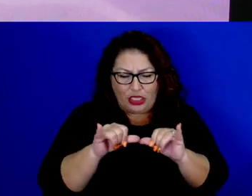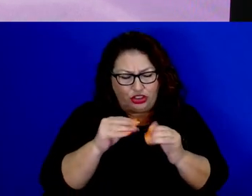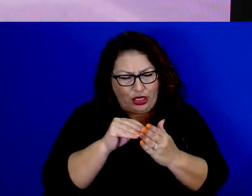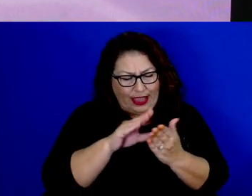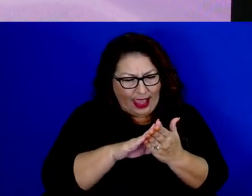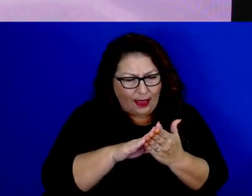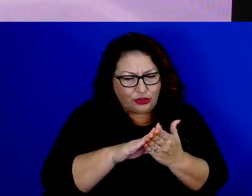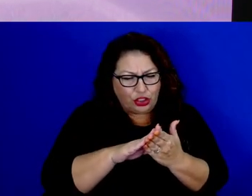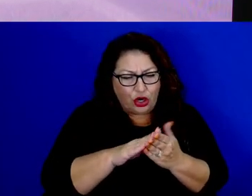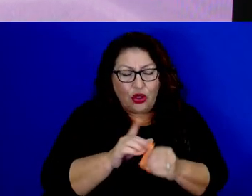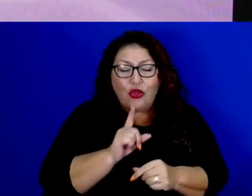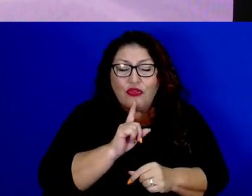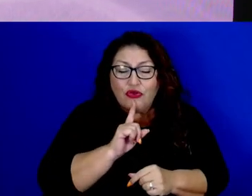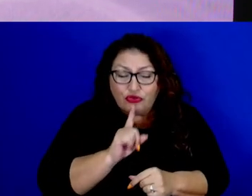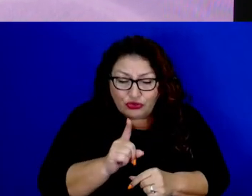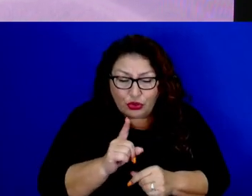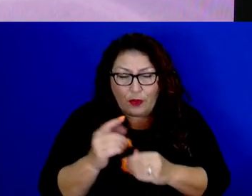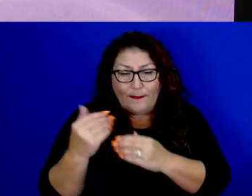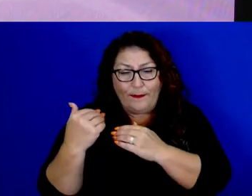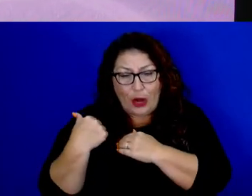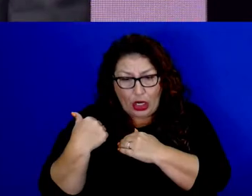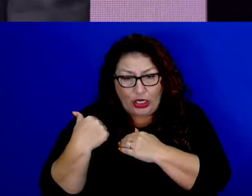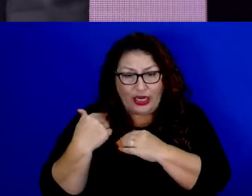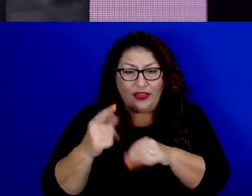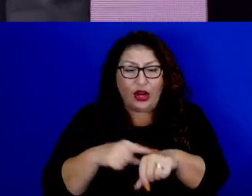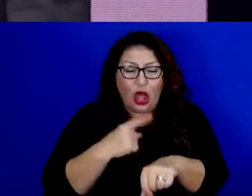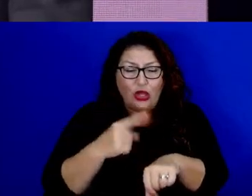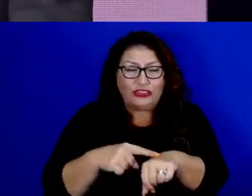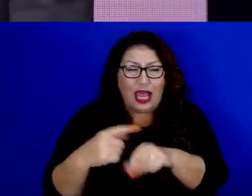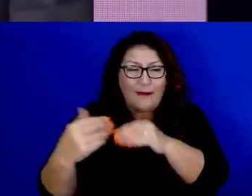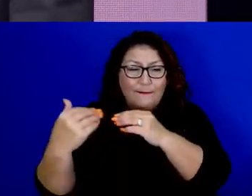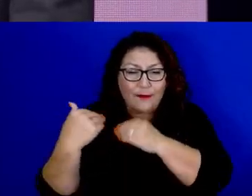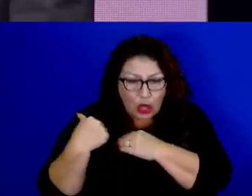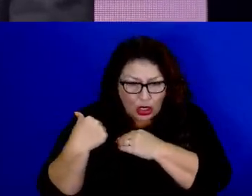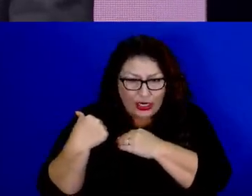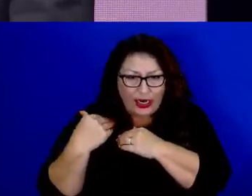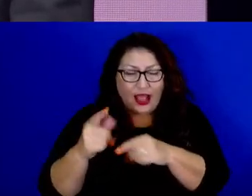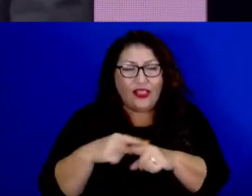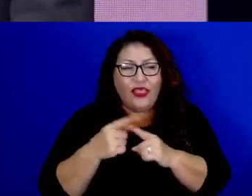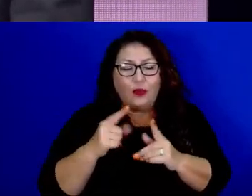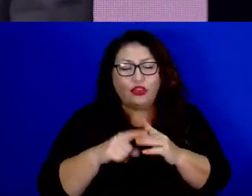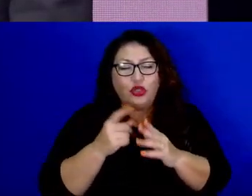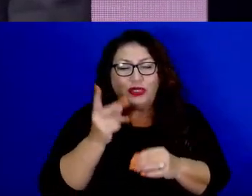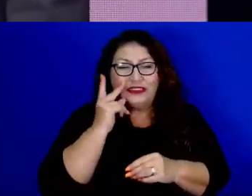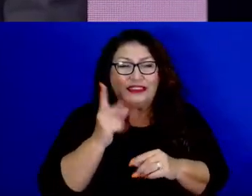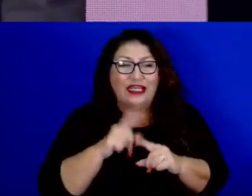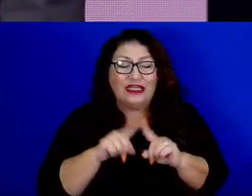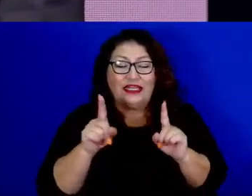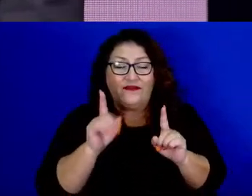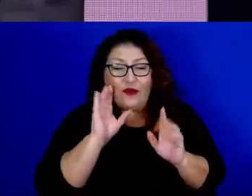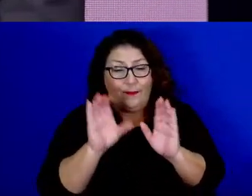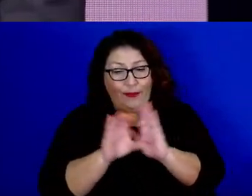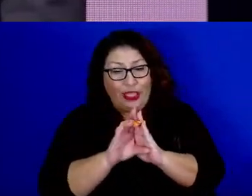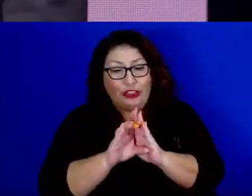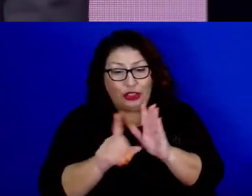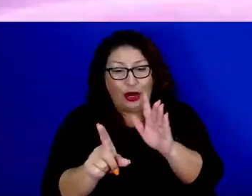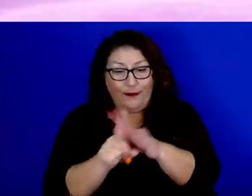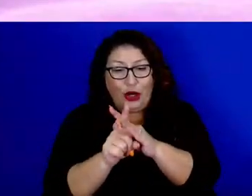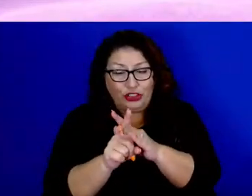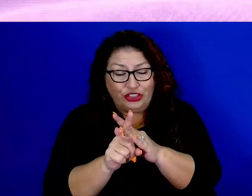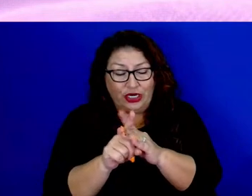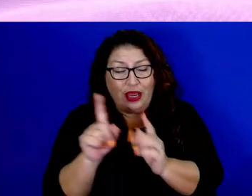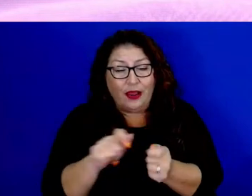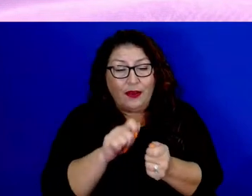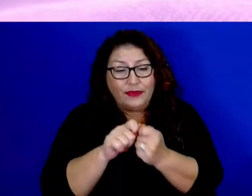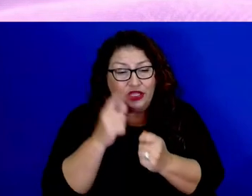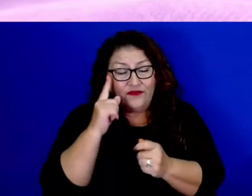burden, the long-term burden, then we start to see a different picture emerging, particularly, for example, when we look